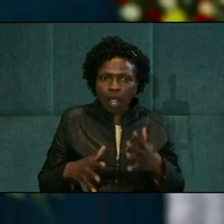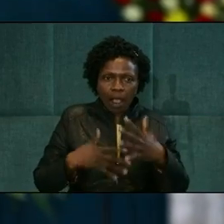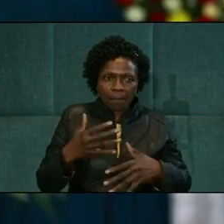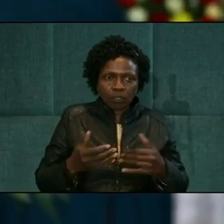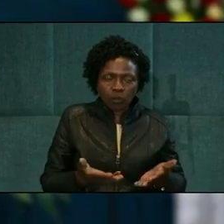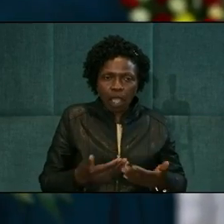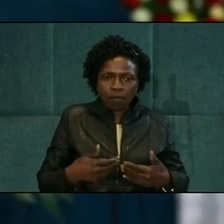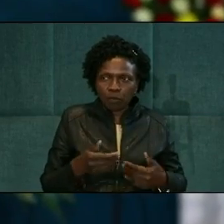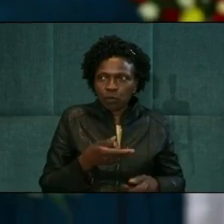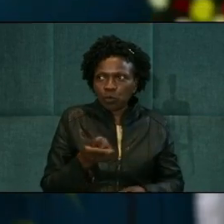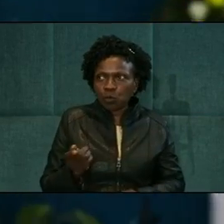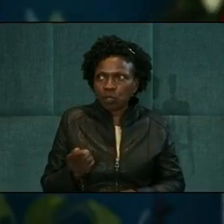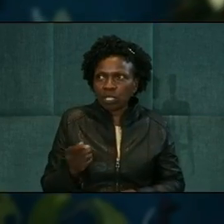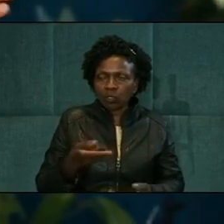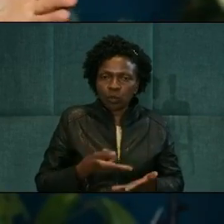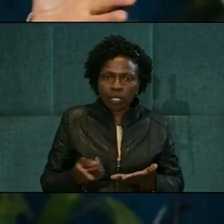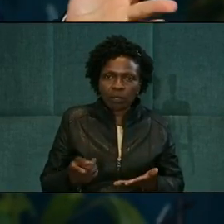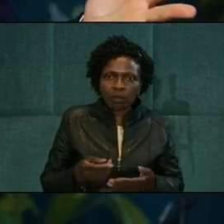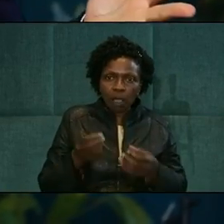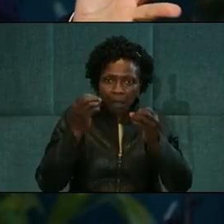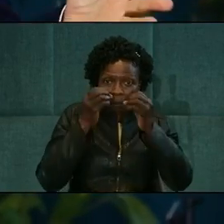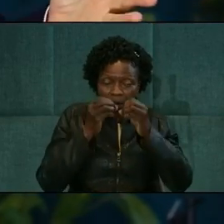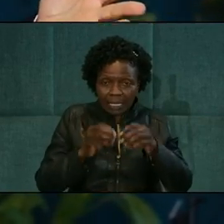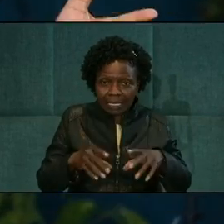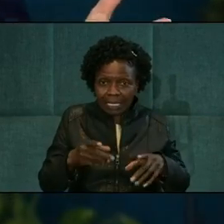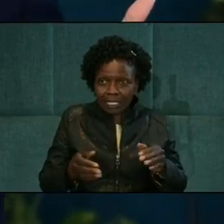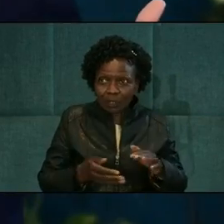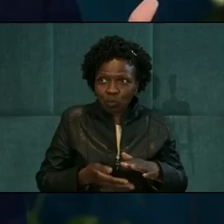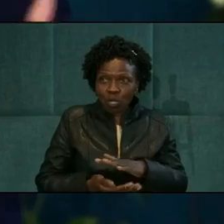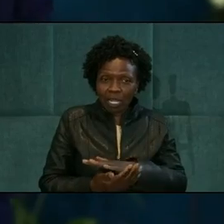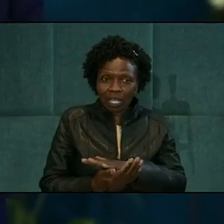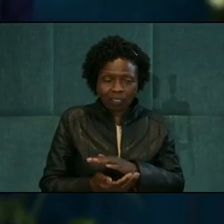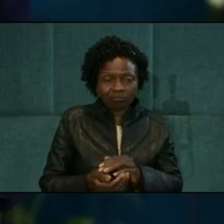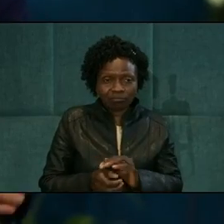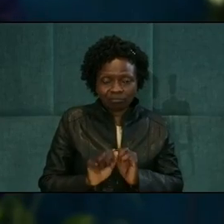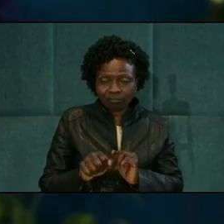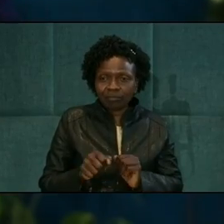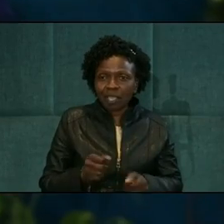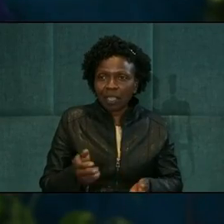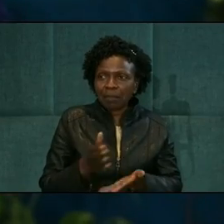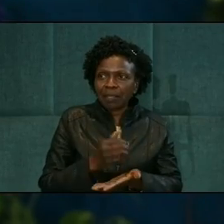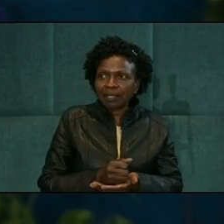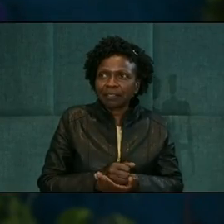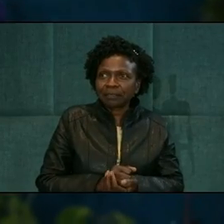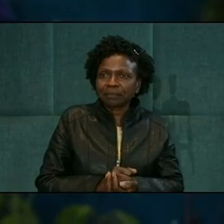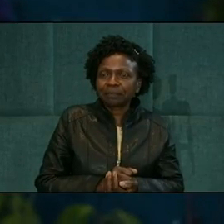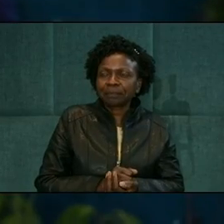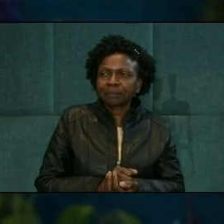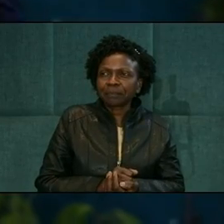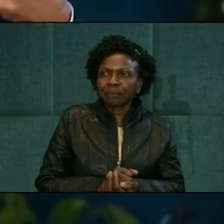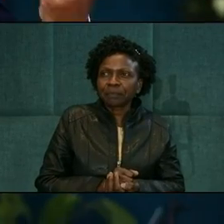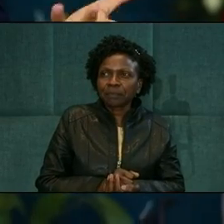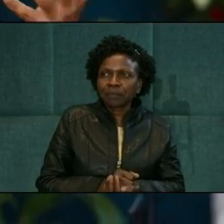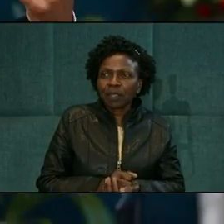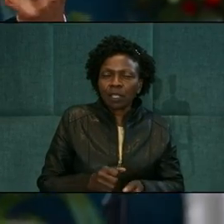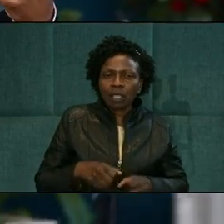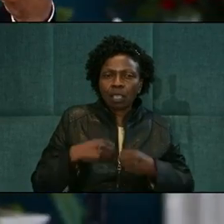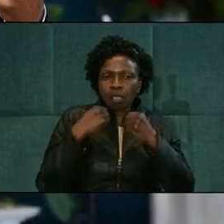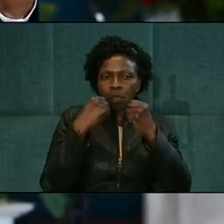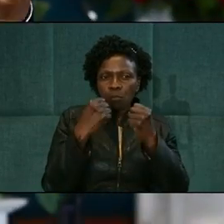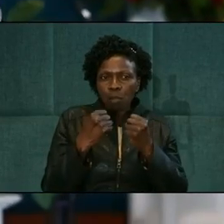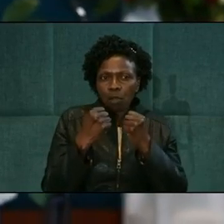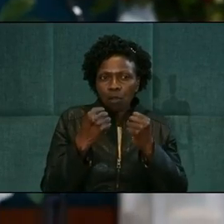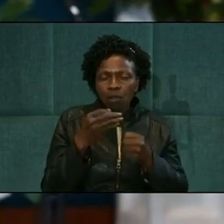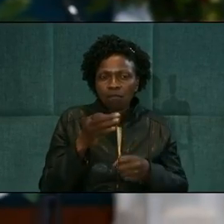us this evening. Were you blessed this morning? Yes. Amen, amen, amen, amen. The power